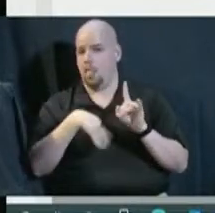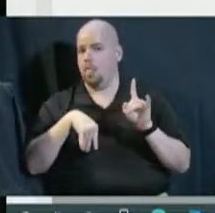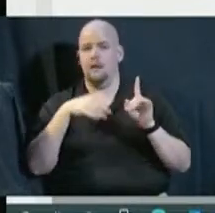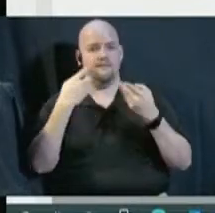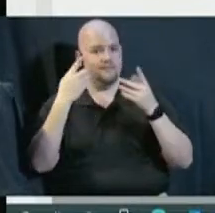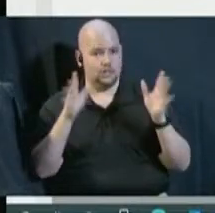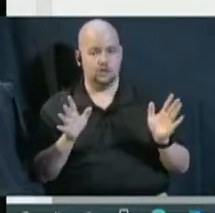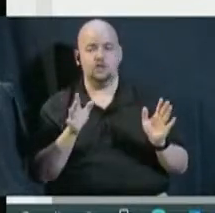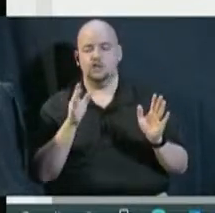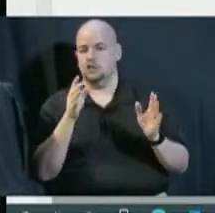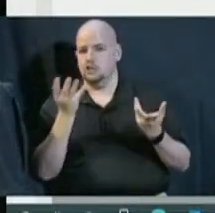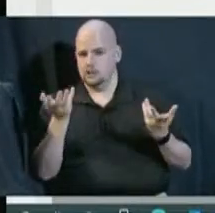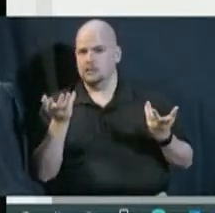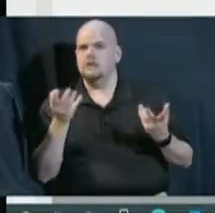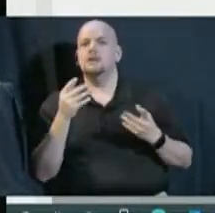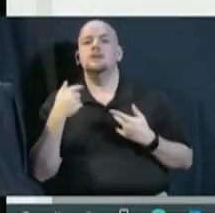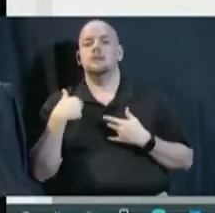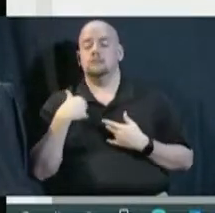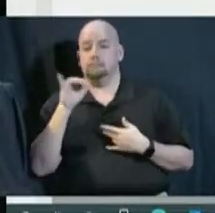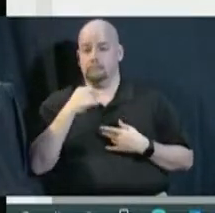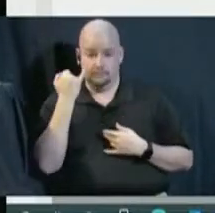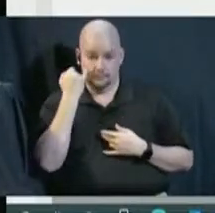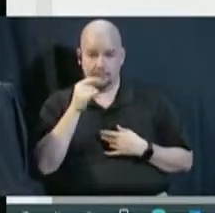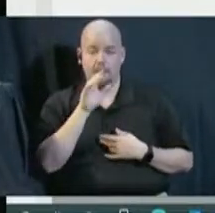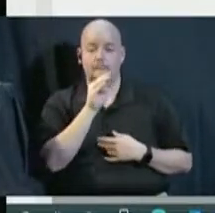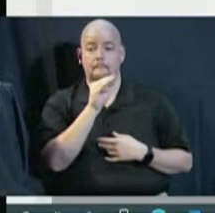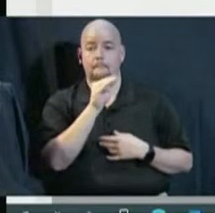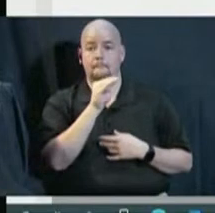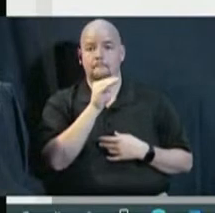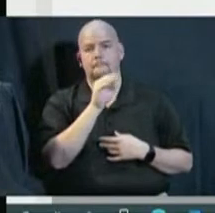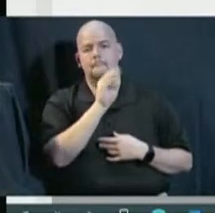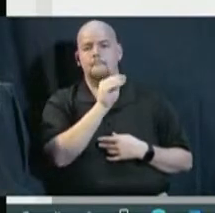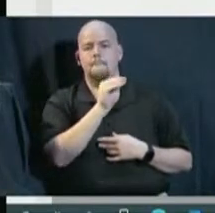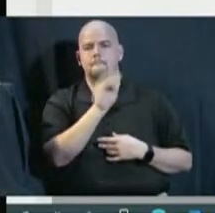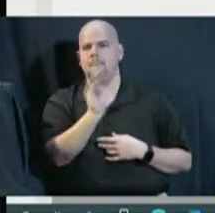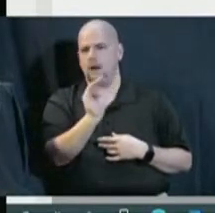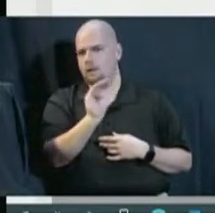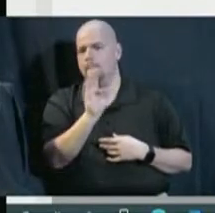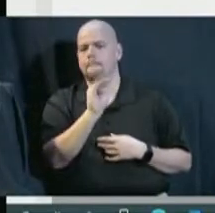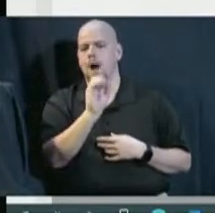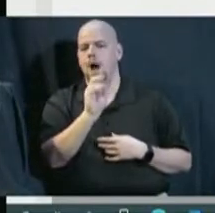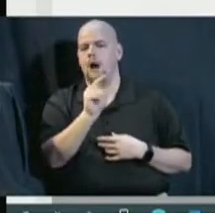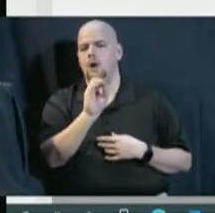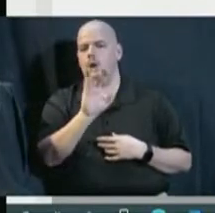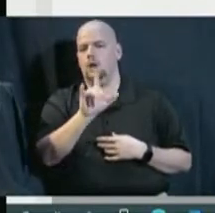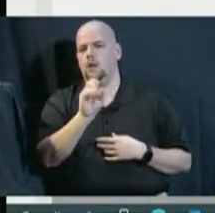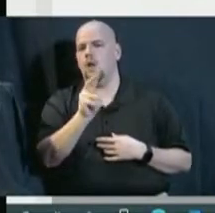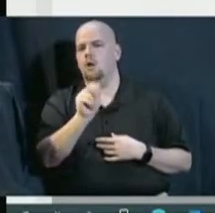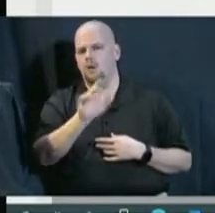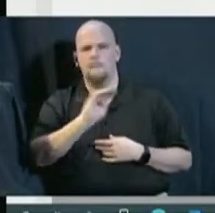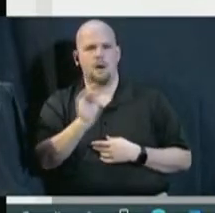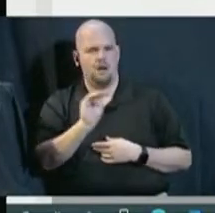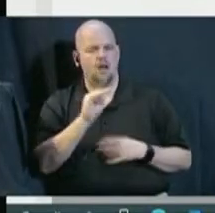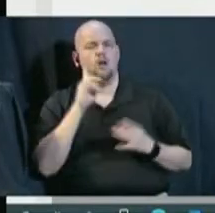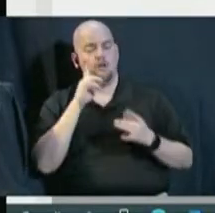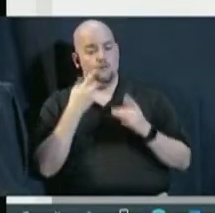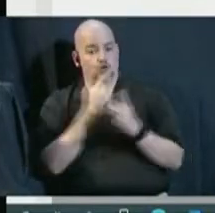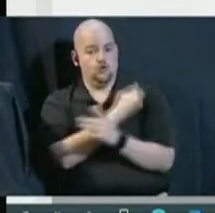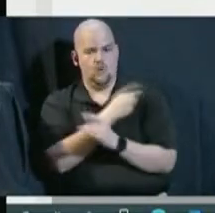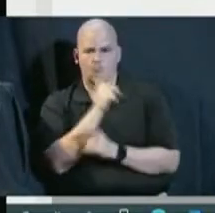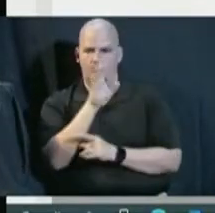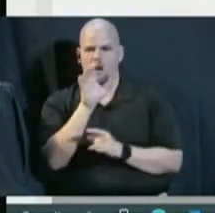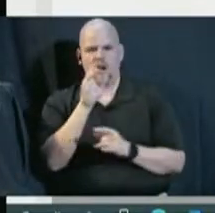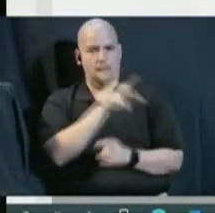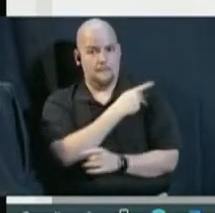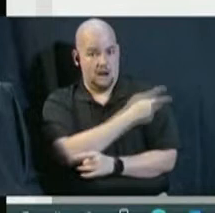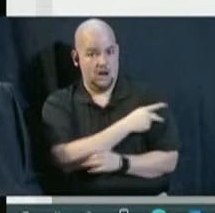over yet. And the idea of the monoclonal antibody is that if you treat 100 of the appropriate patients, you may